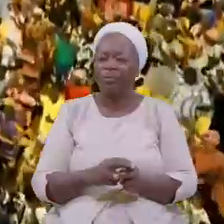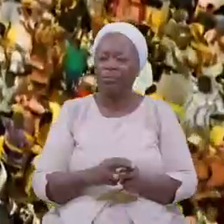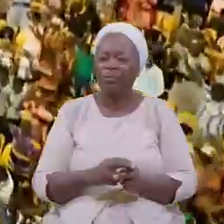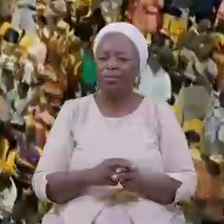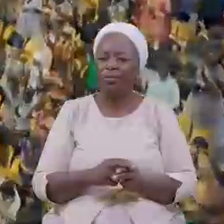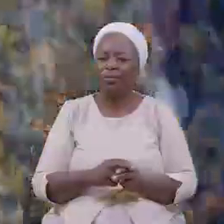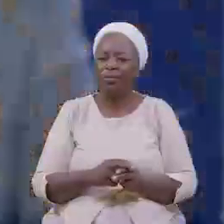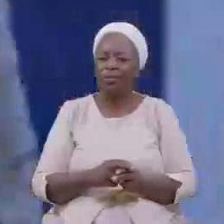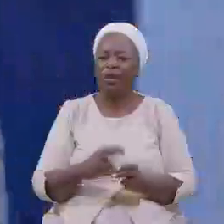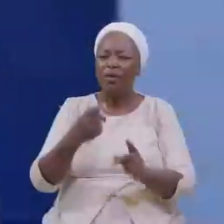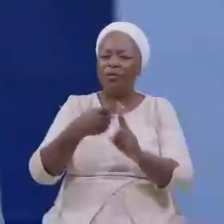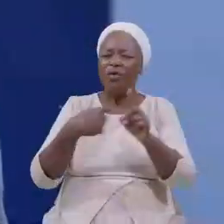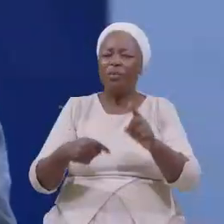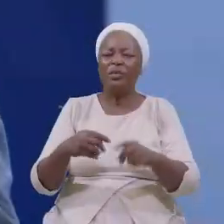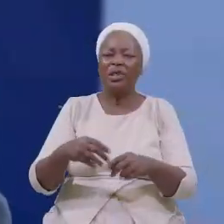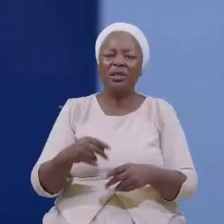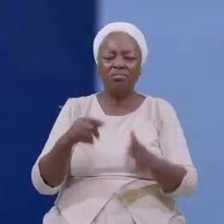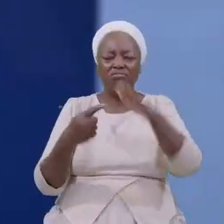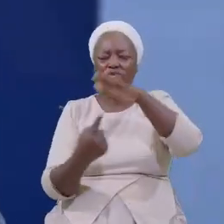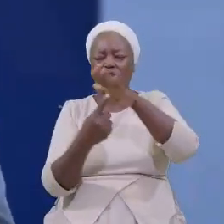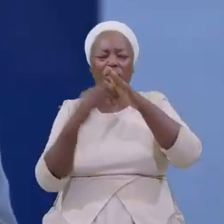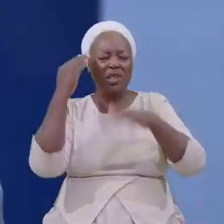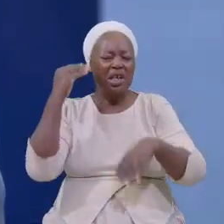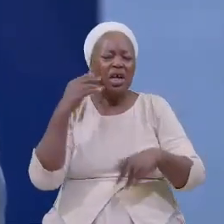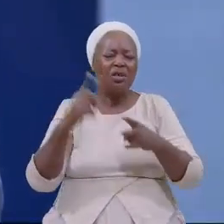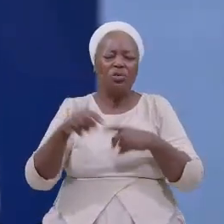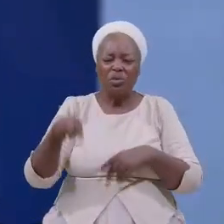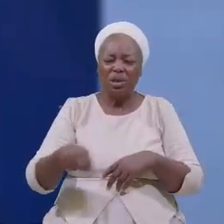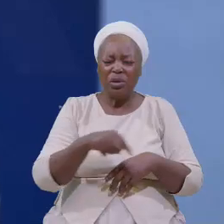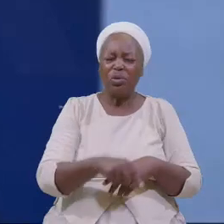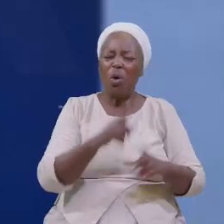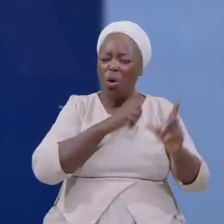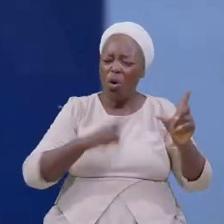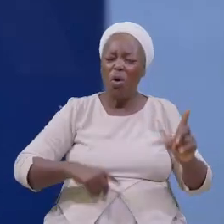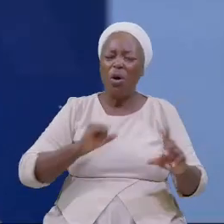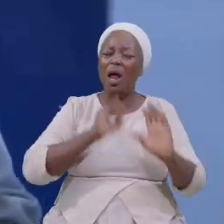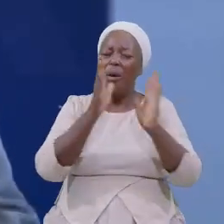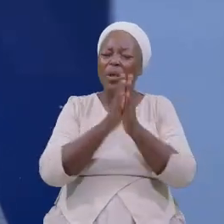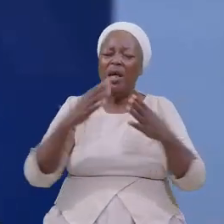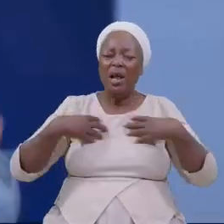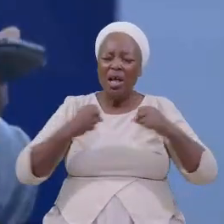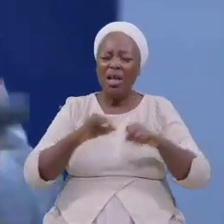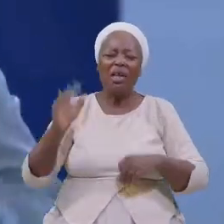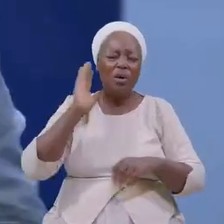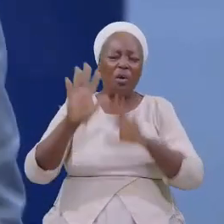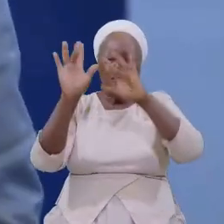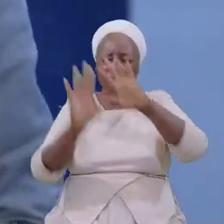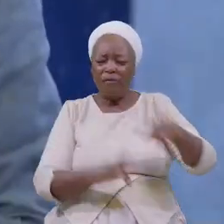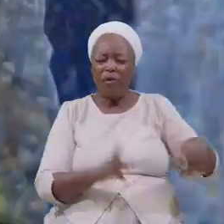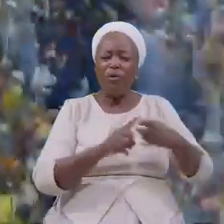From the top of the head to the tip of the toe, Lord, I pray, healing will flow to your